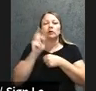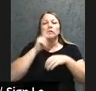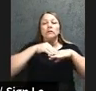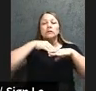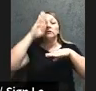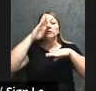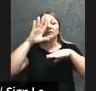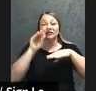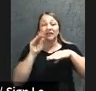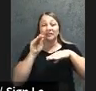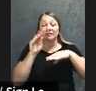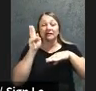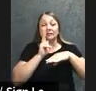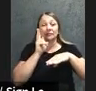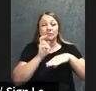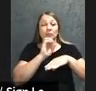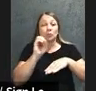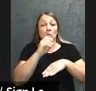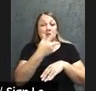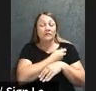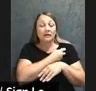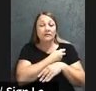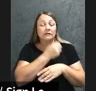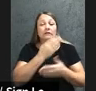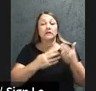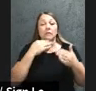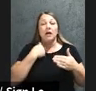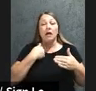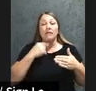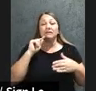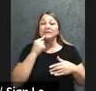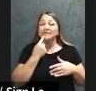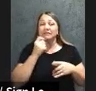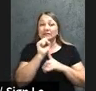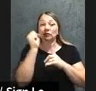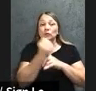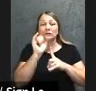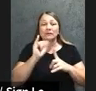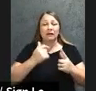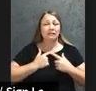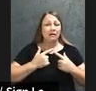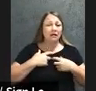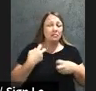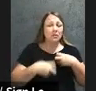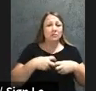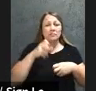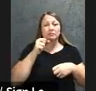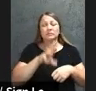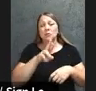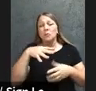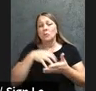unvaccinated, people with certain medical conditions, chronic lung disease, heart disease, weakened immune systems.